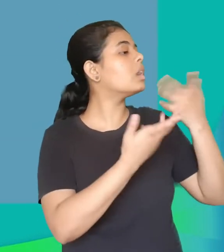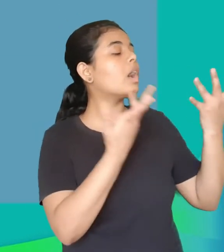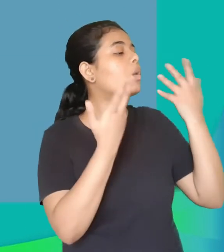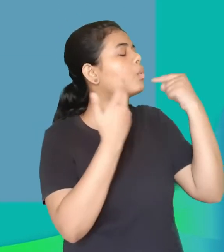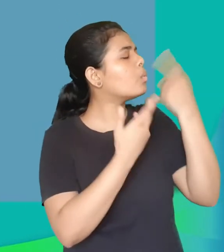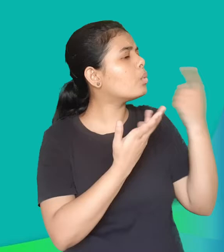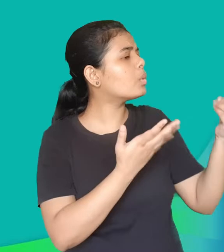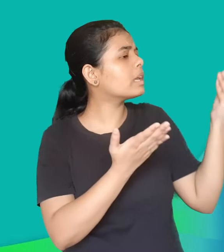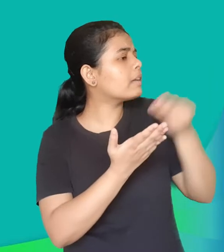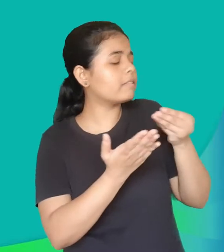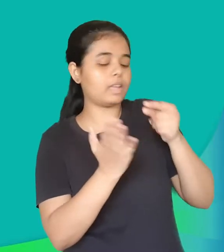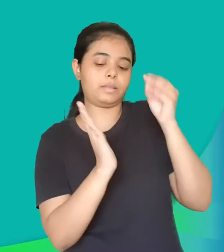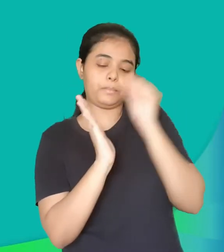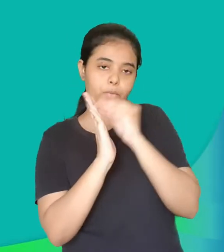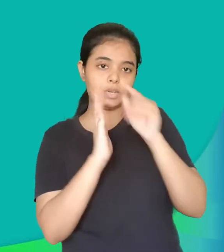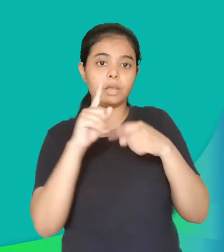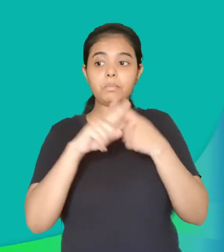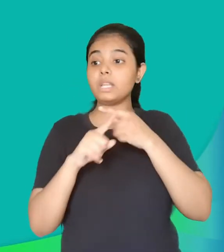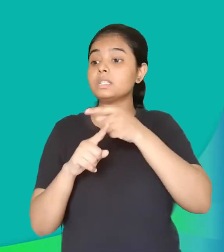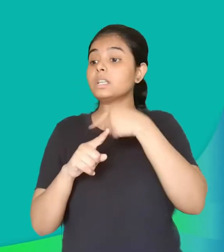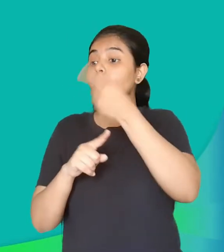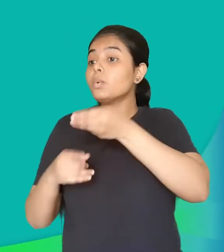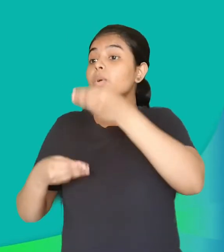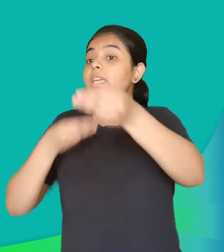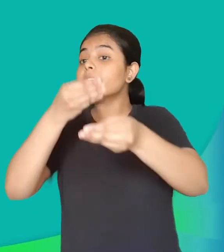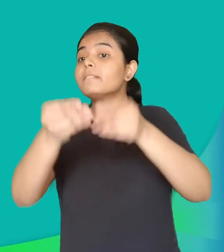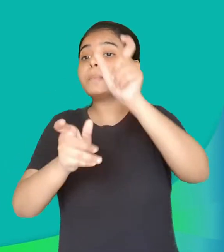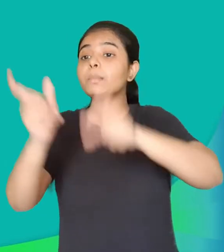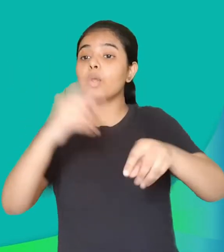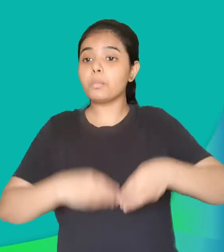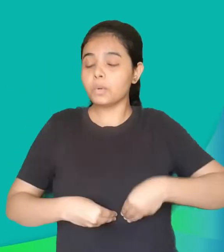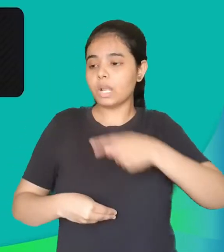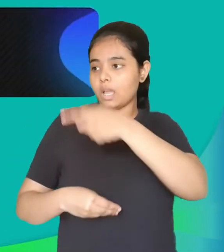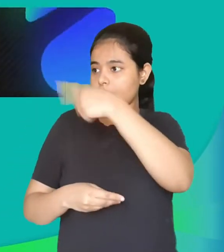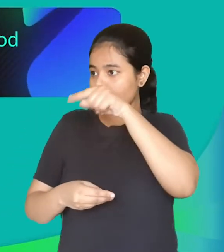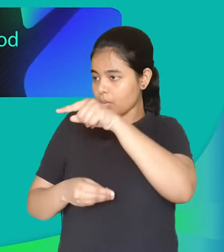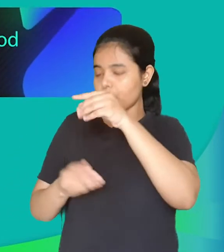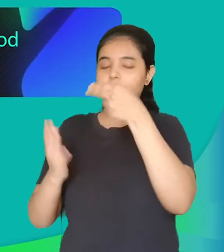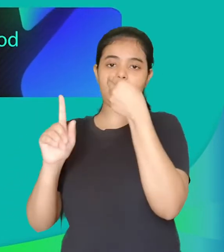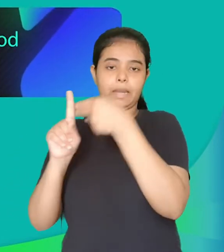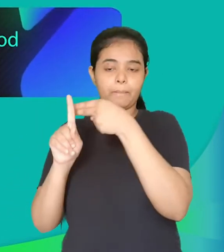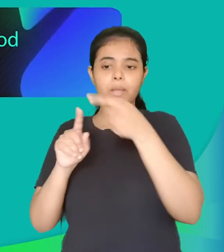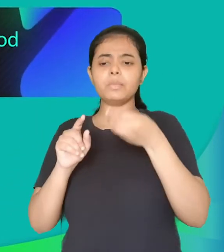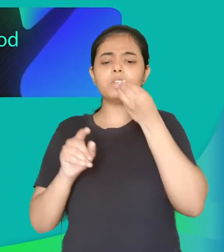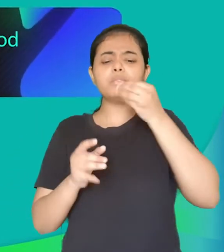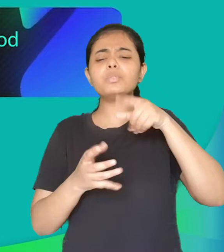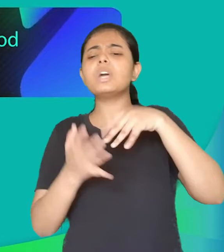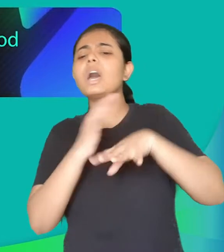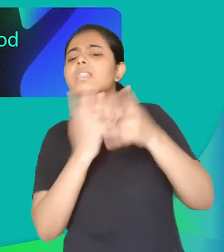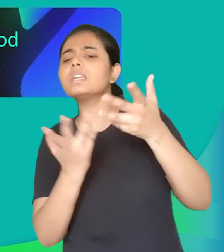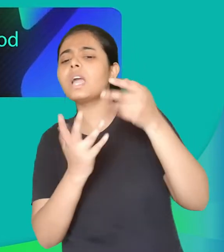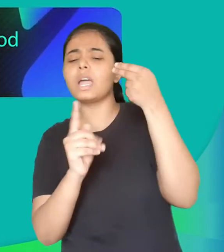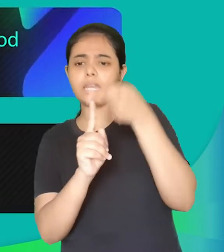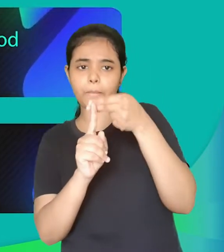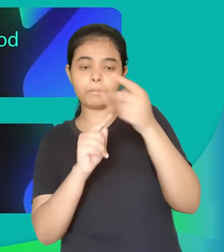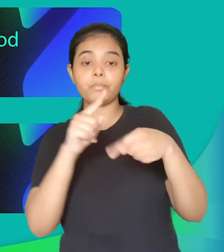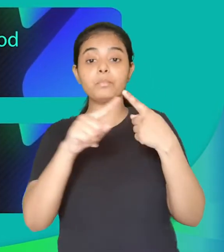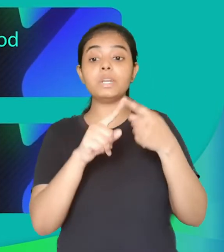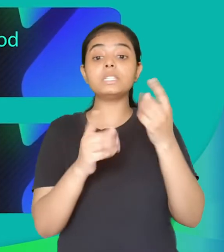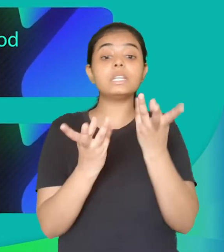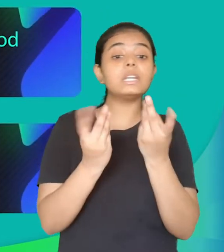shall include name and address of the food donor organization, name and address of surplus food distribution